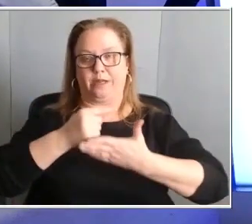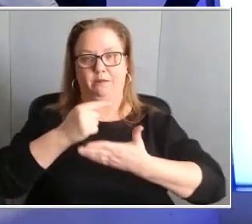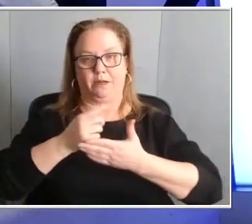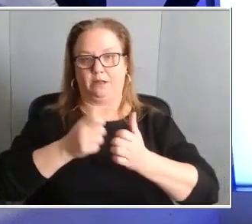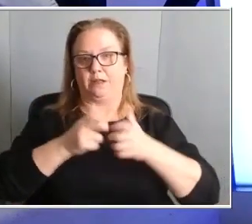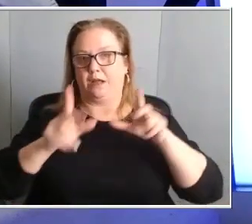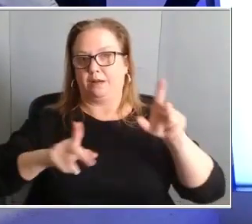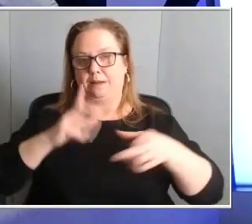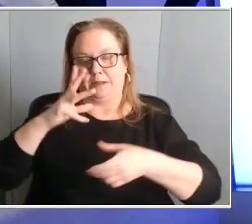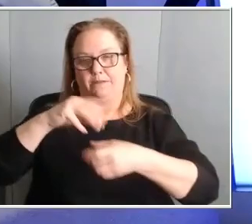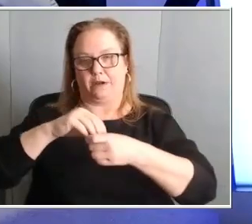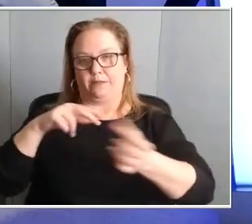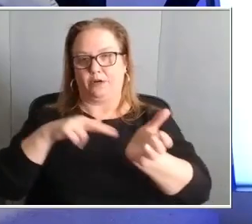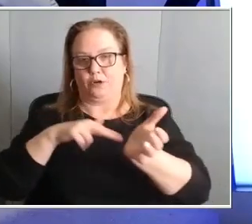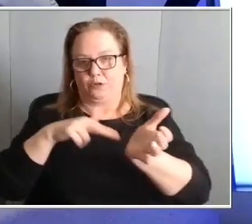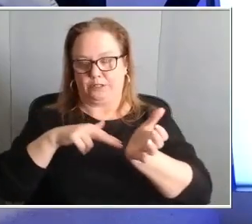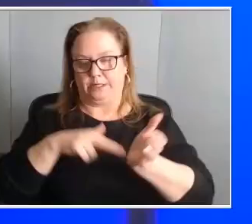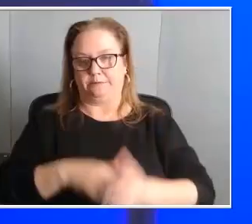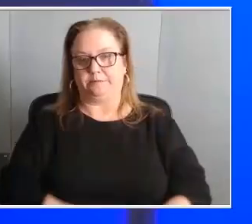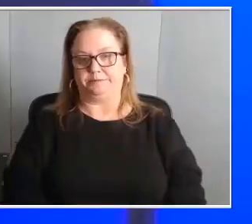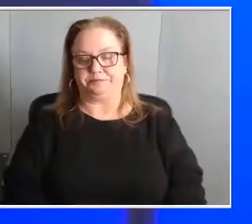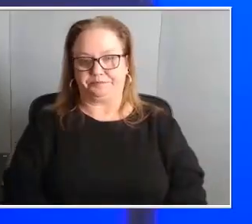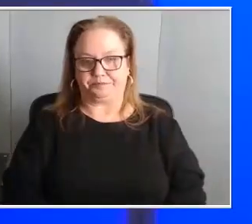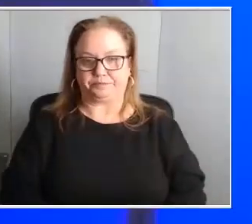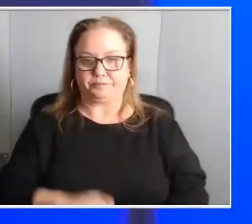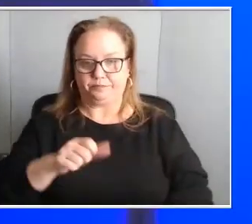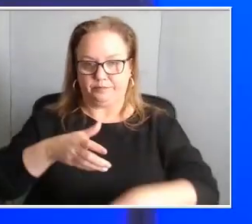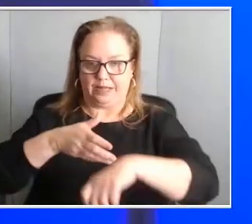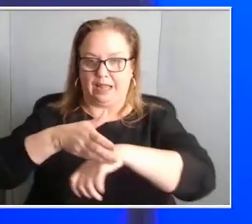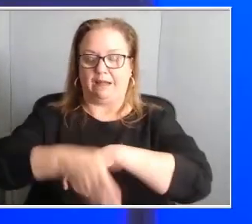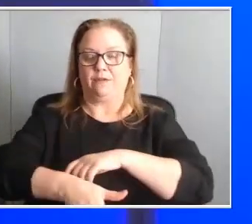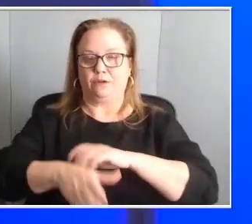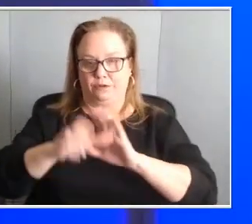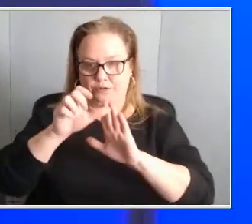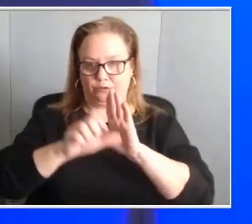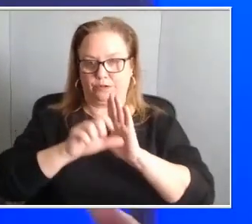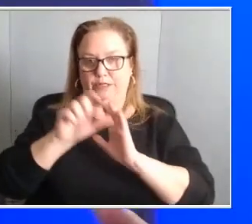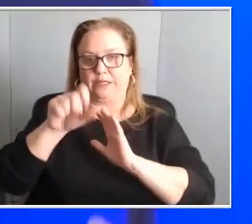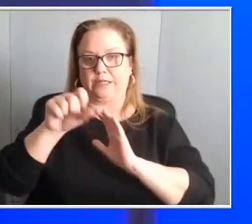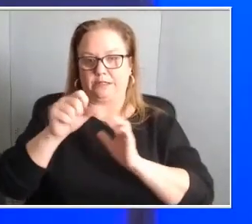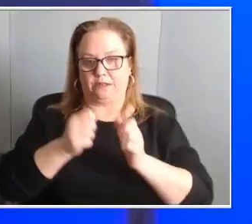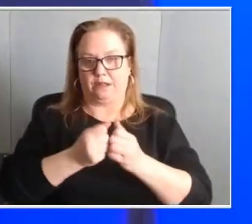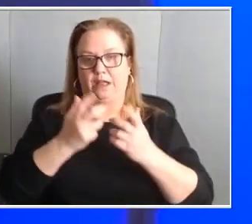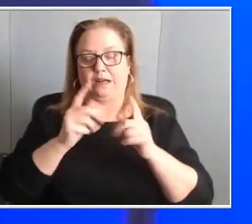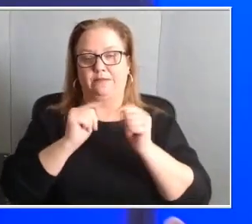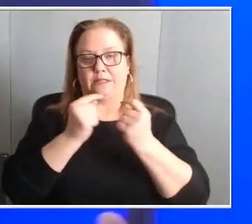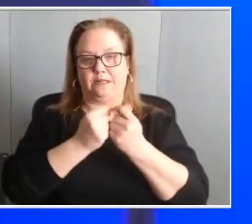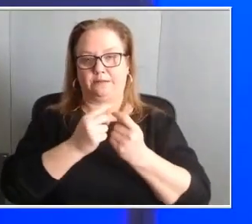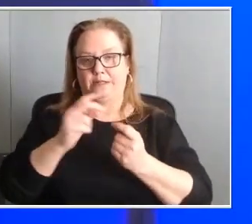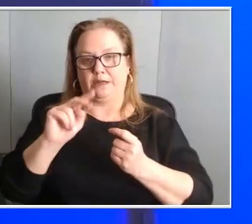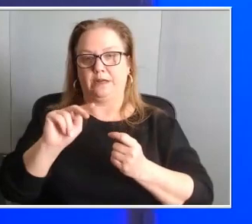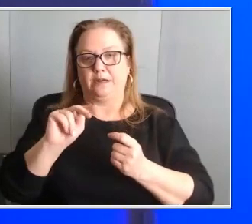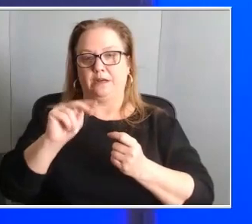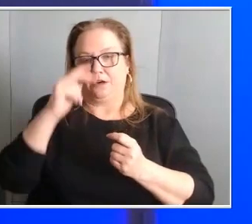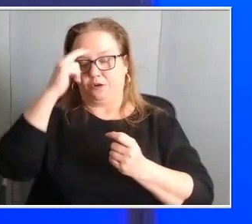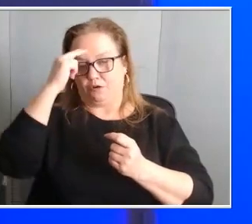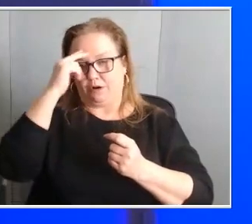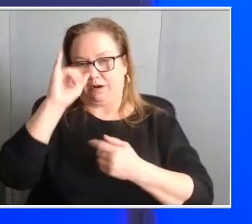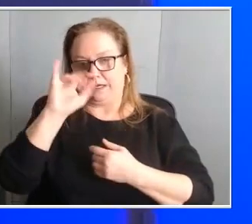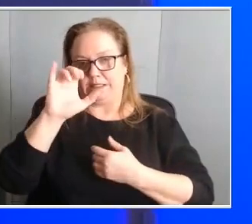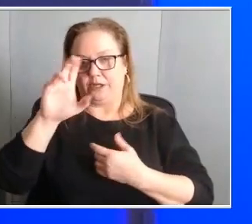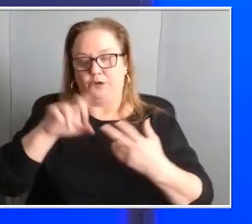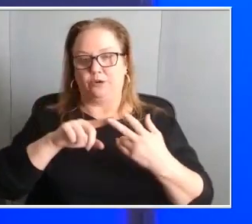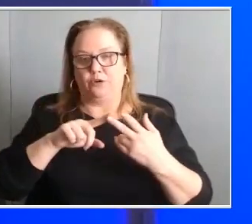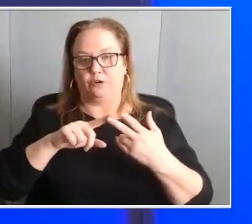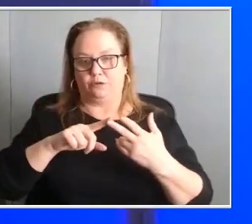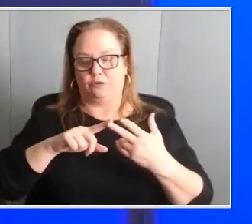folks involved. Nursing. Right. On the post thrombectomy side, there's lots of different teams involved: neuro ICU, neurology residents,